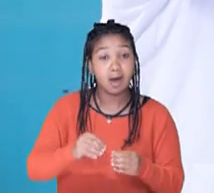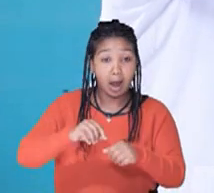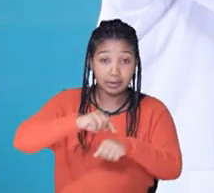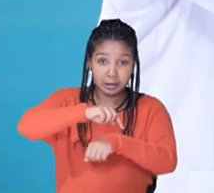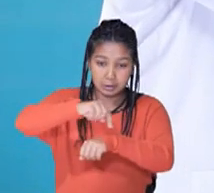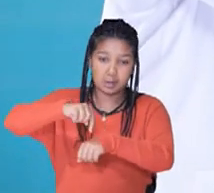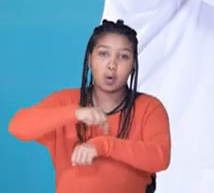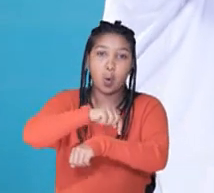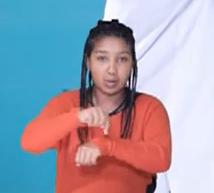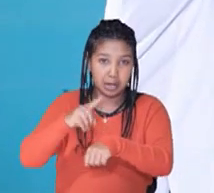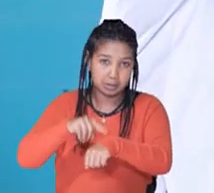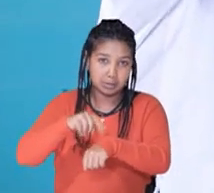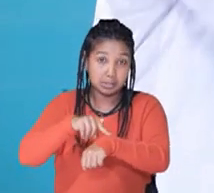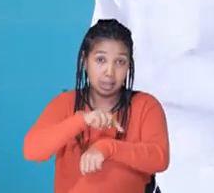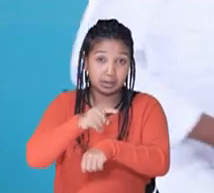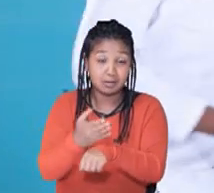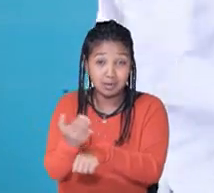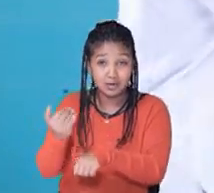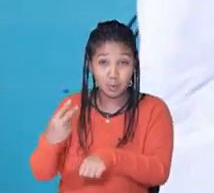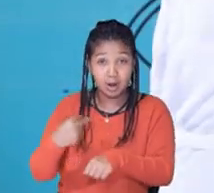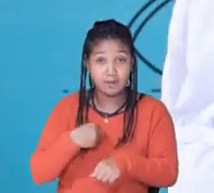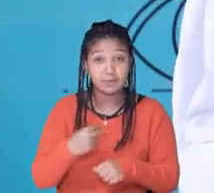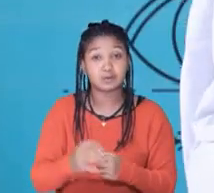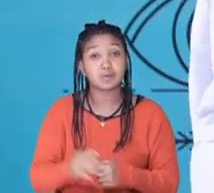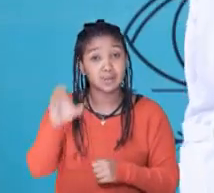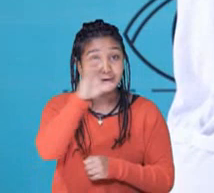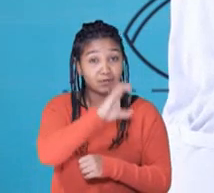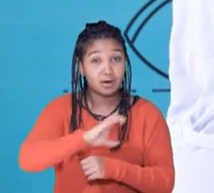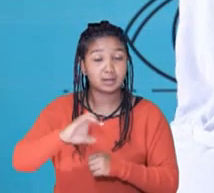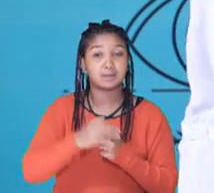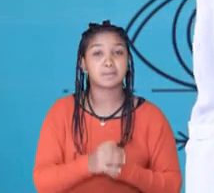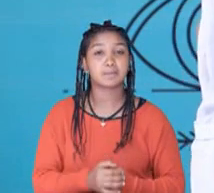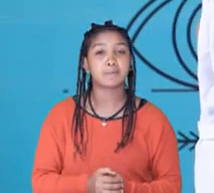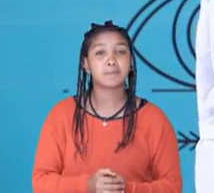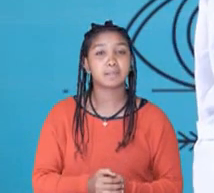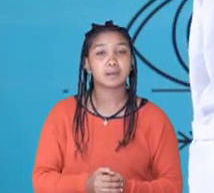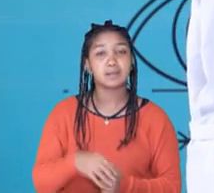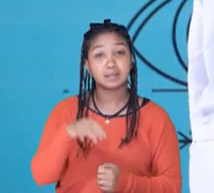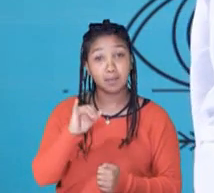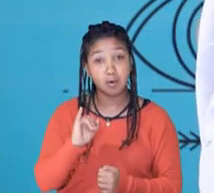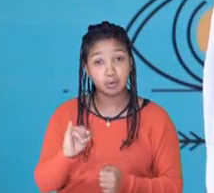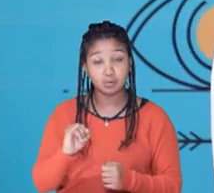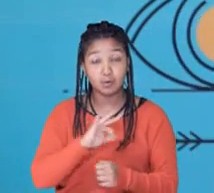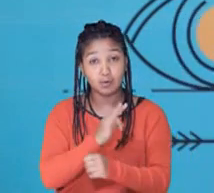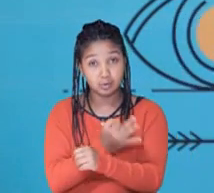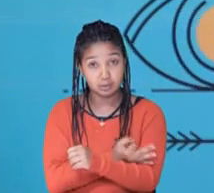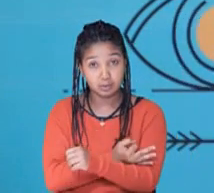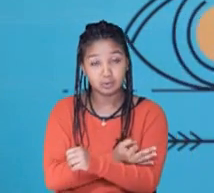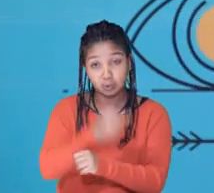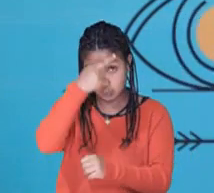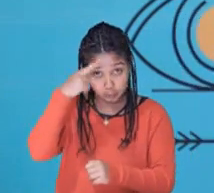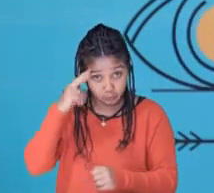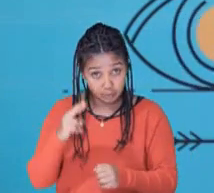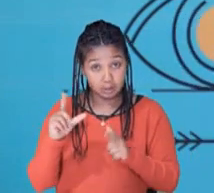clockwise. And previously we have also found the moments of force or the torque due to the